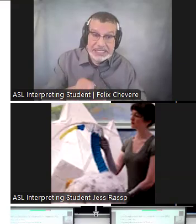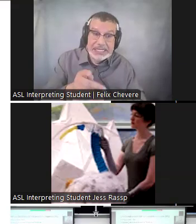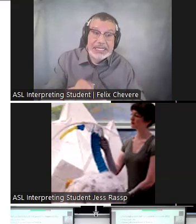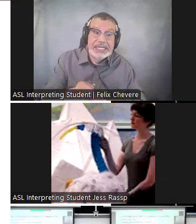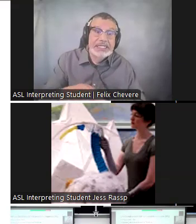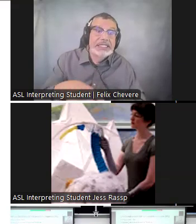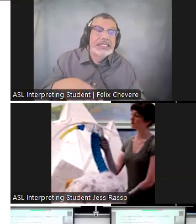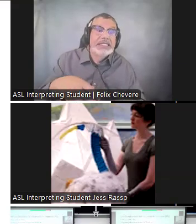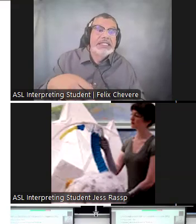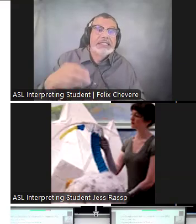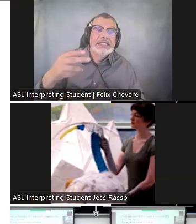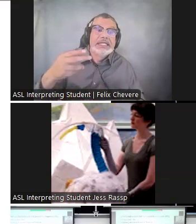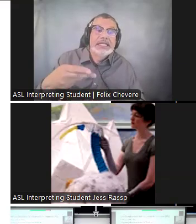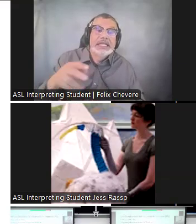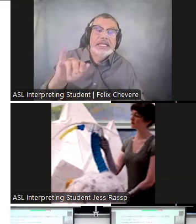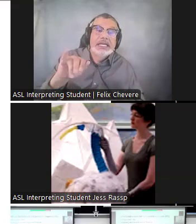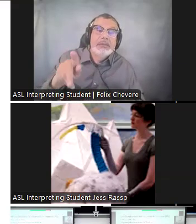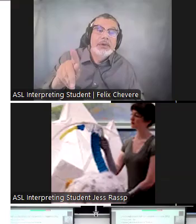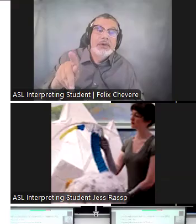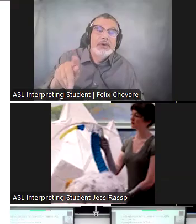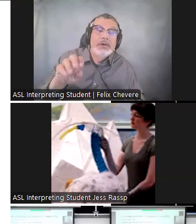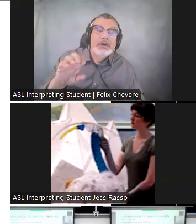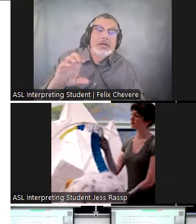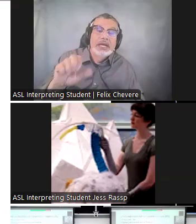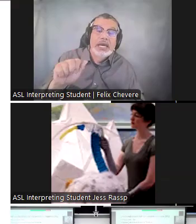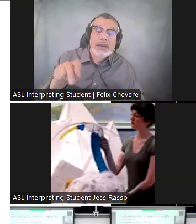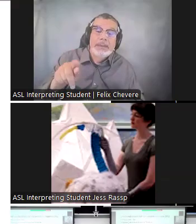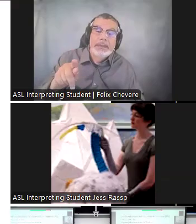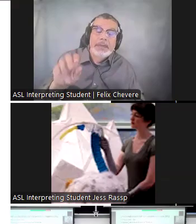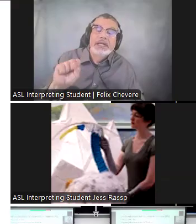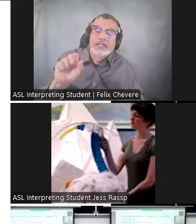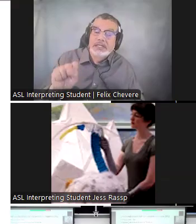and the neocortex, right? And what were those responsible for?